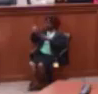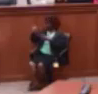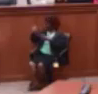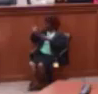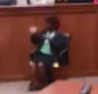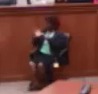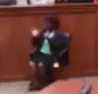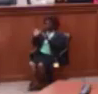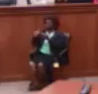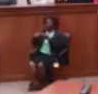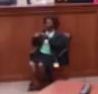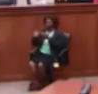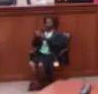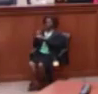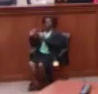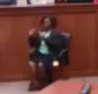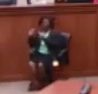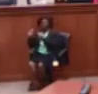certificate.